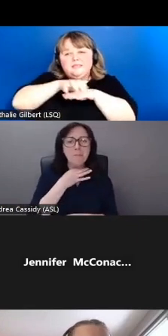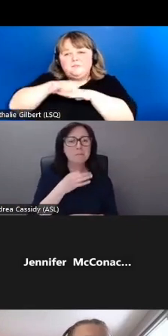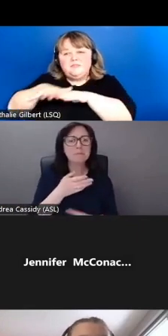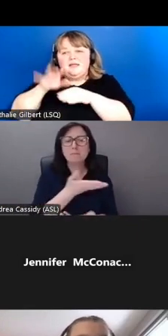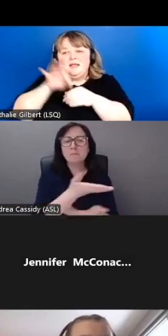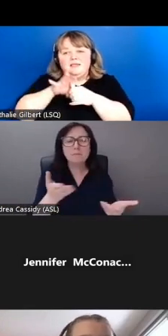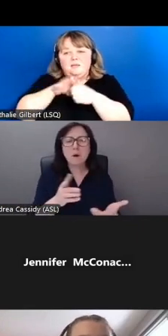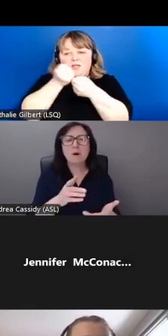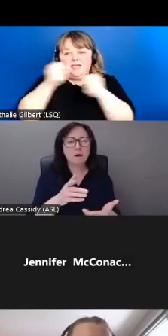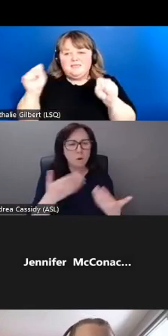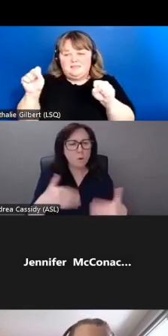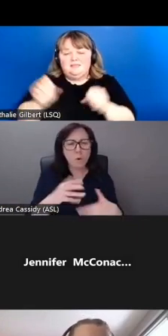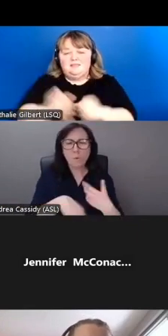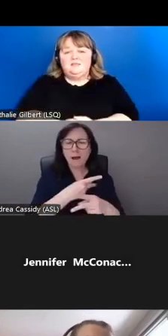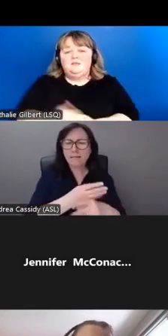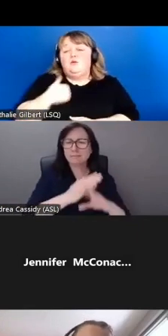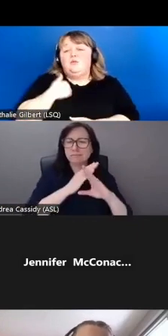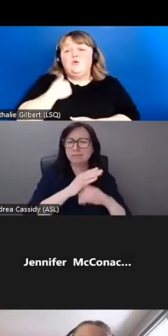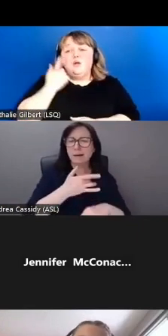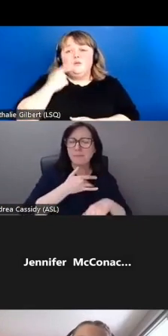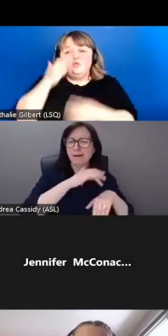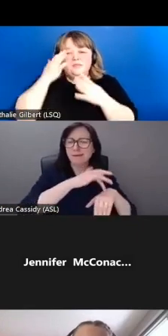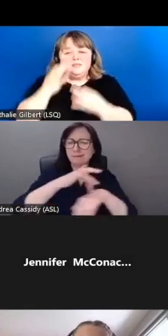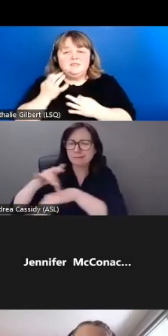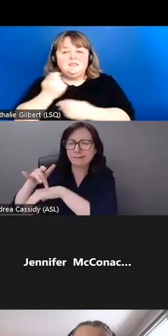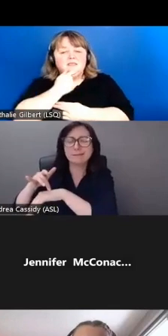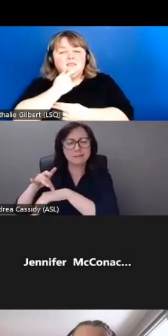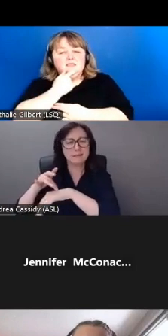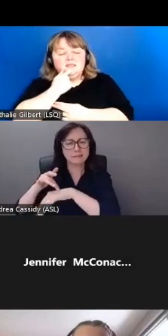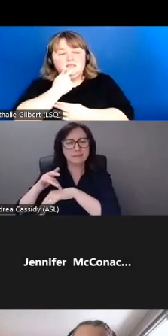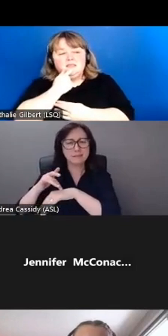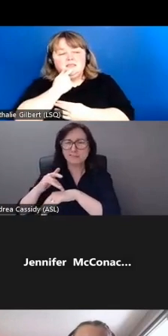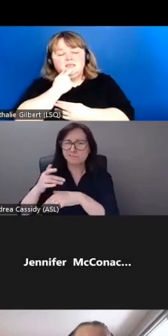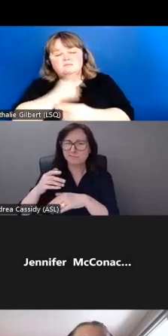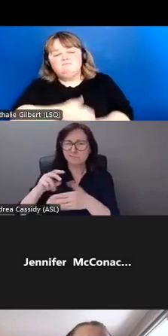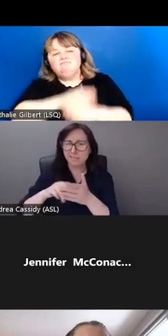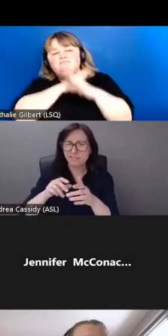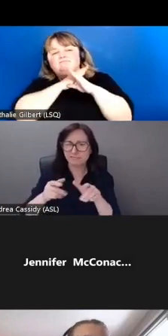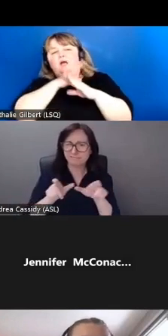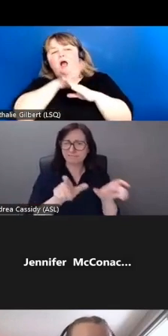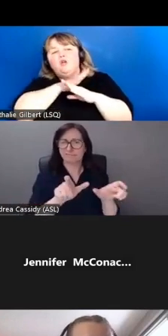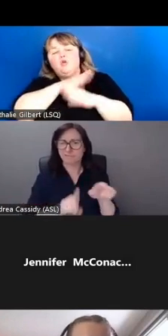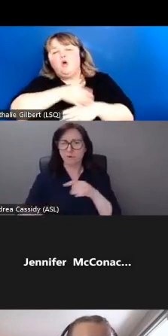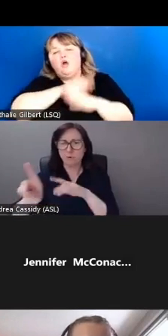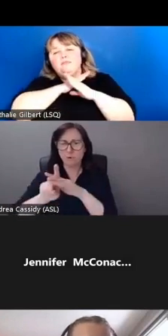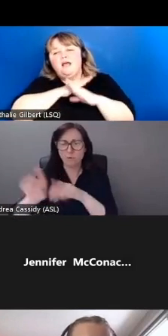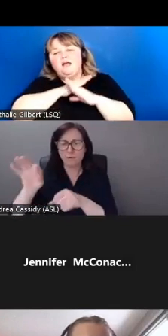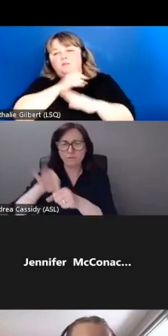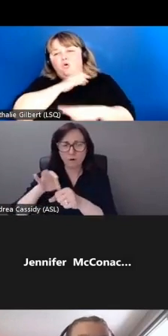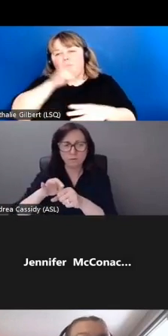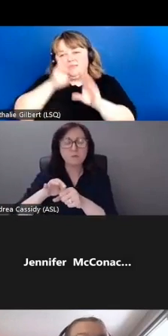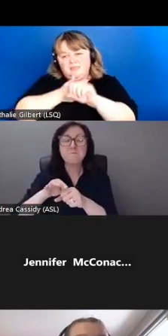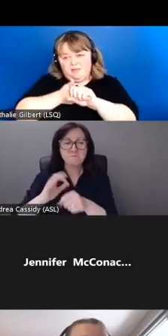experiences exactly what kind of barriers to the Canadian democratic system, and then respond to those